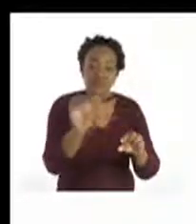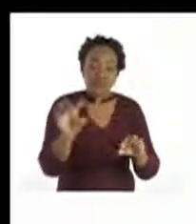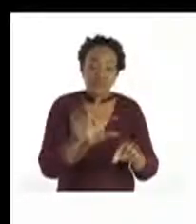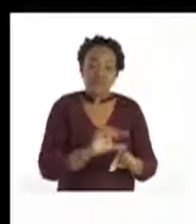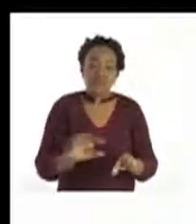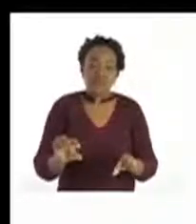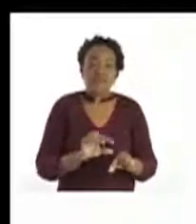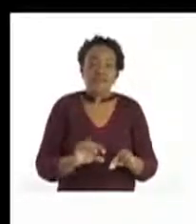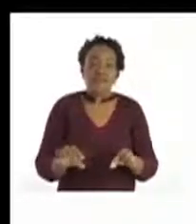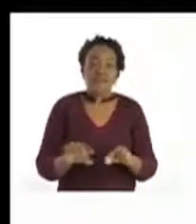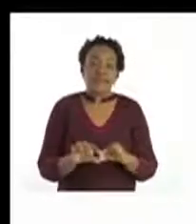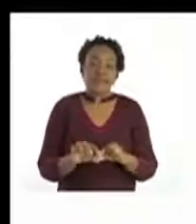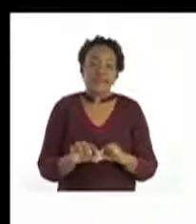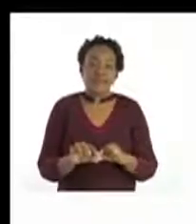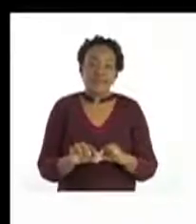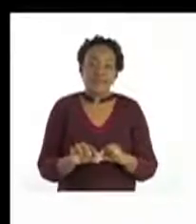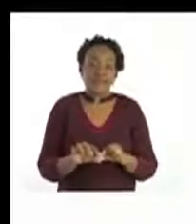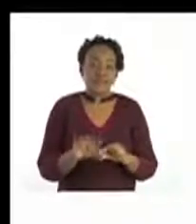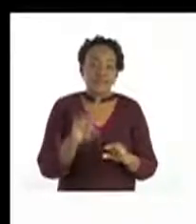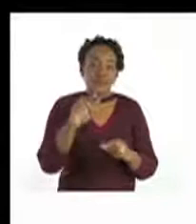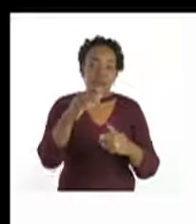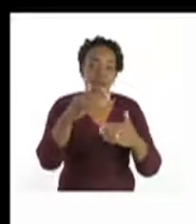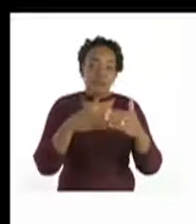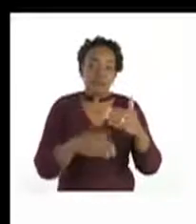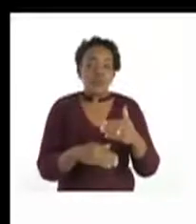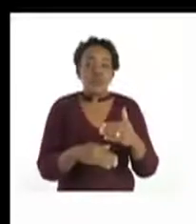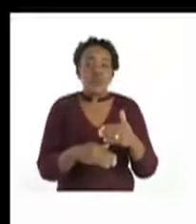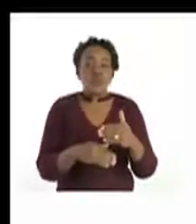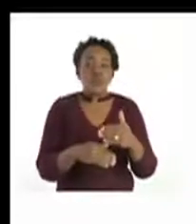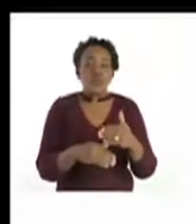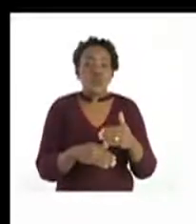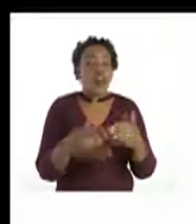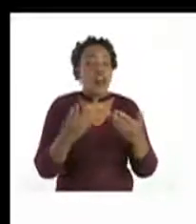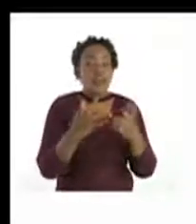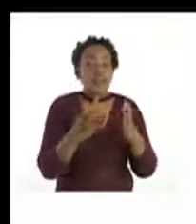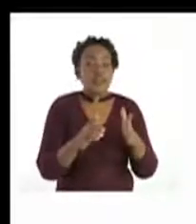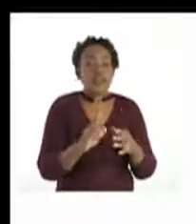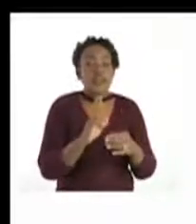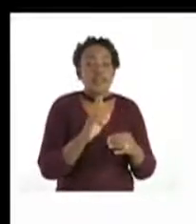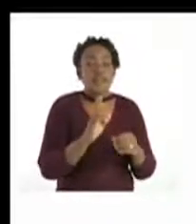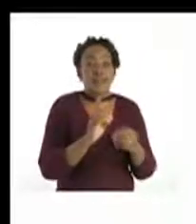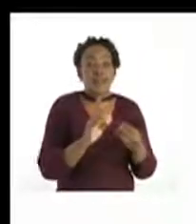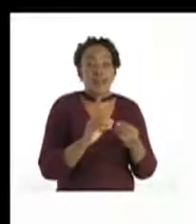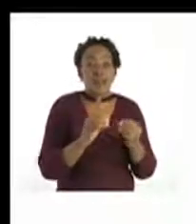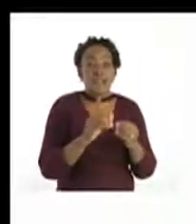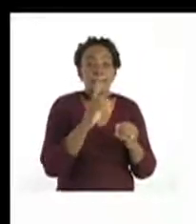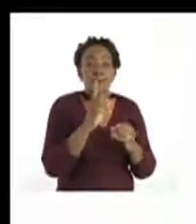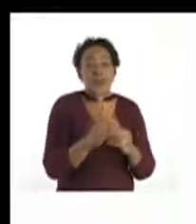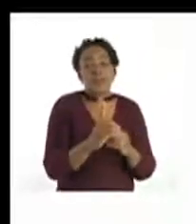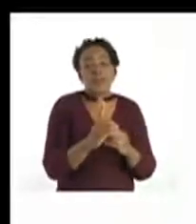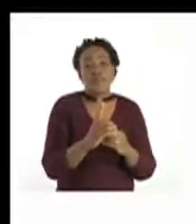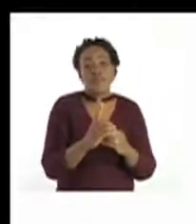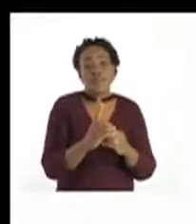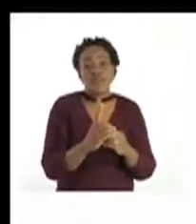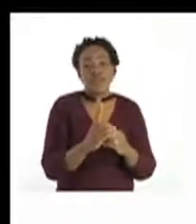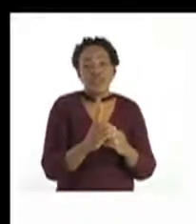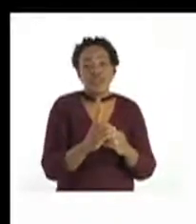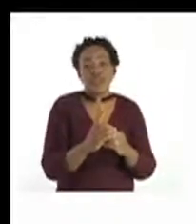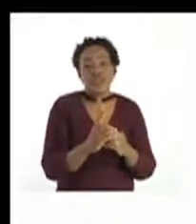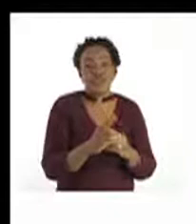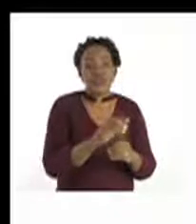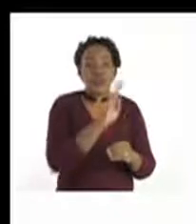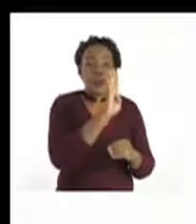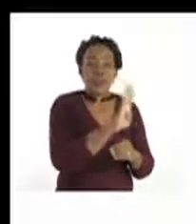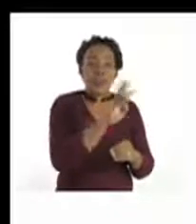given sentences below. I'll start by doing number 1